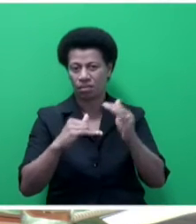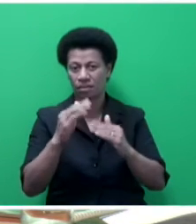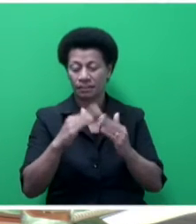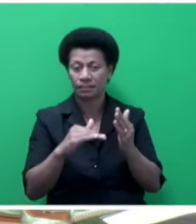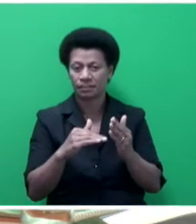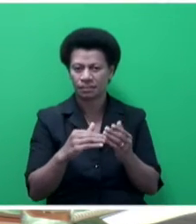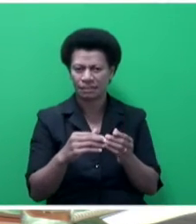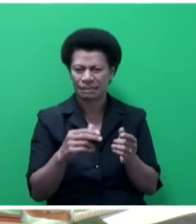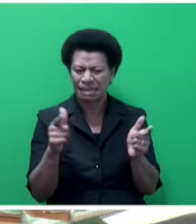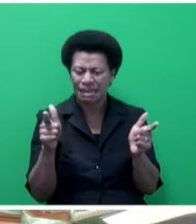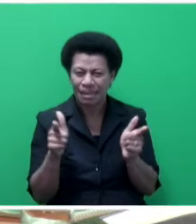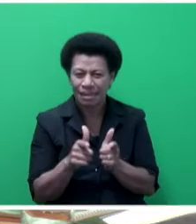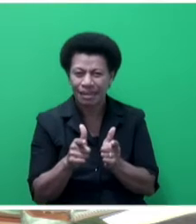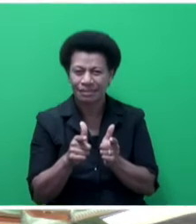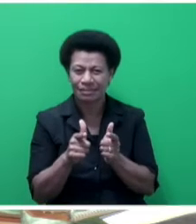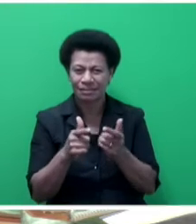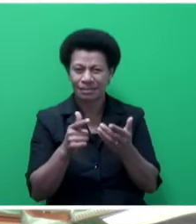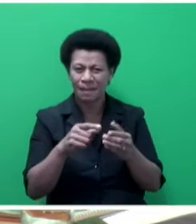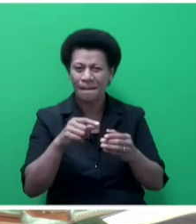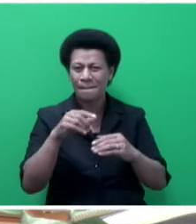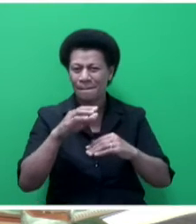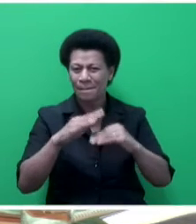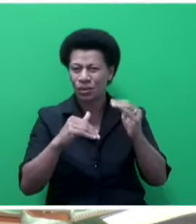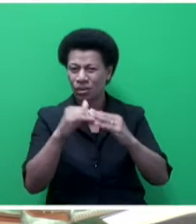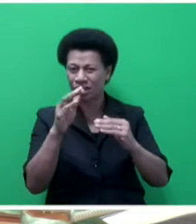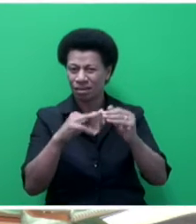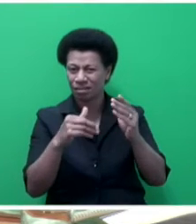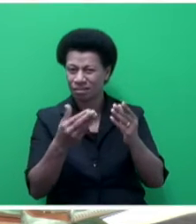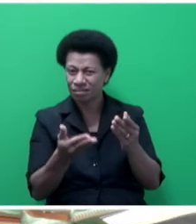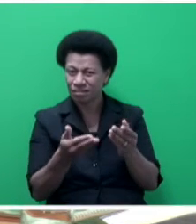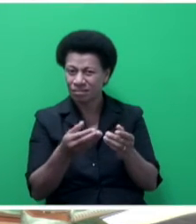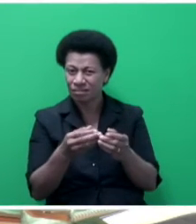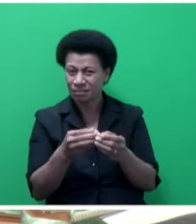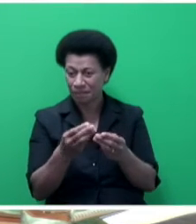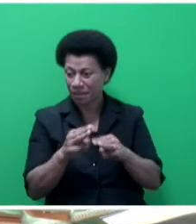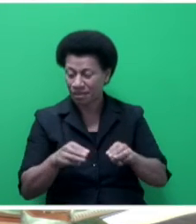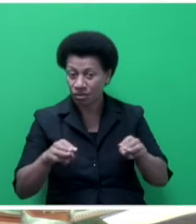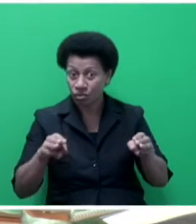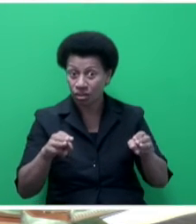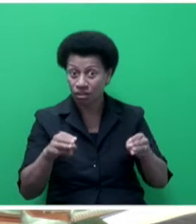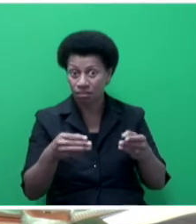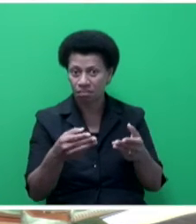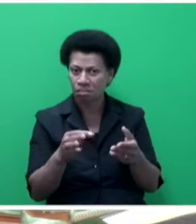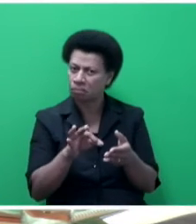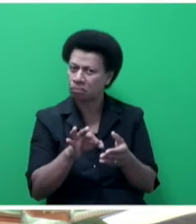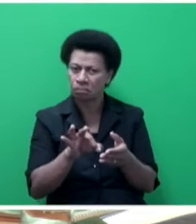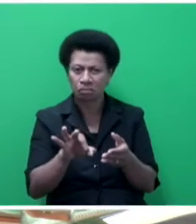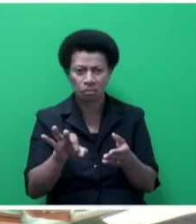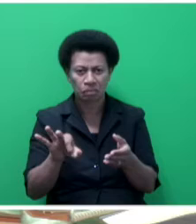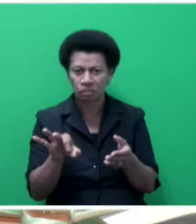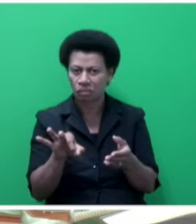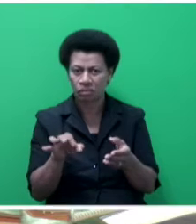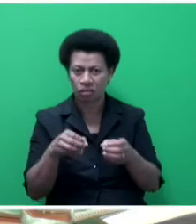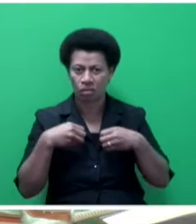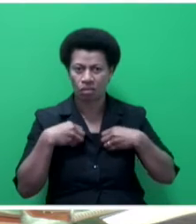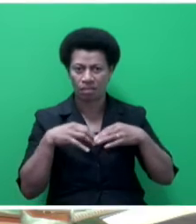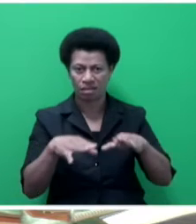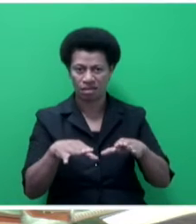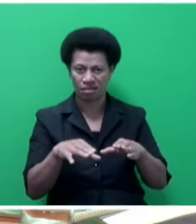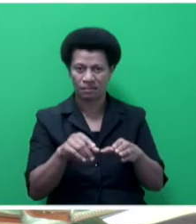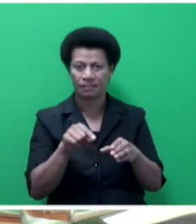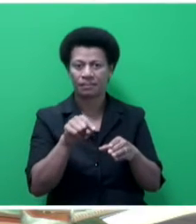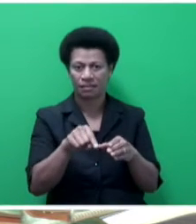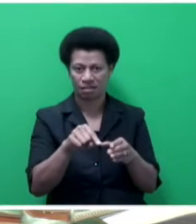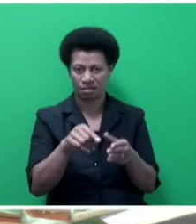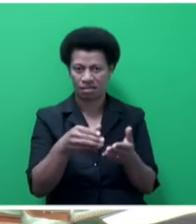materials due to delayed shipments ultimately meant incomplete buildings, which also resulted in the non-issuance of the